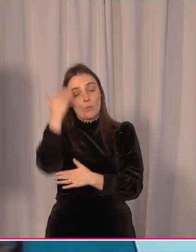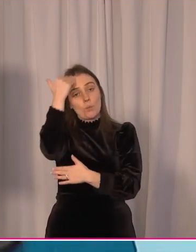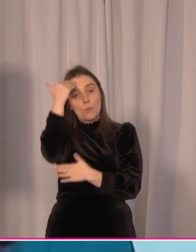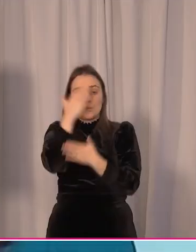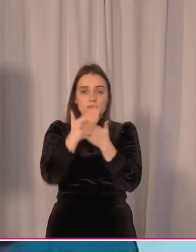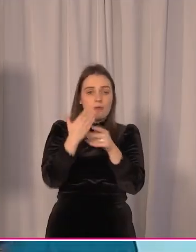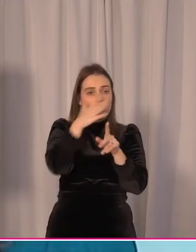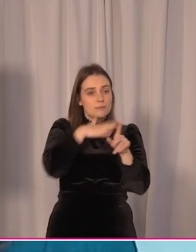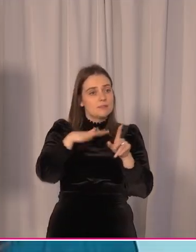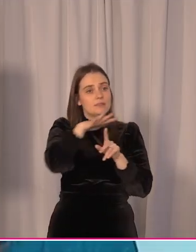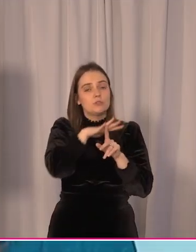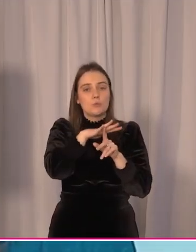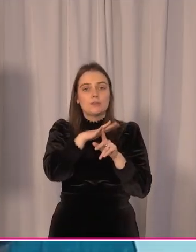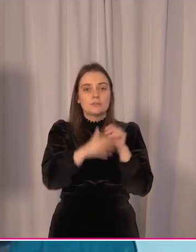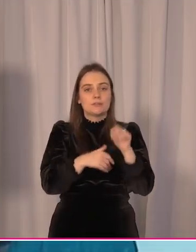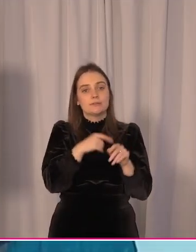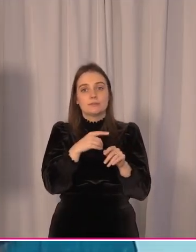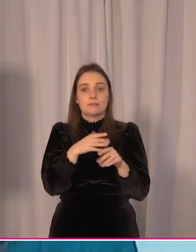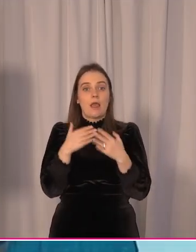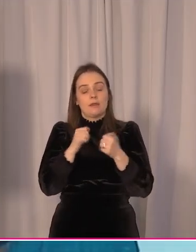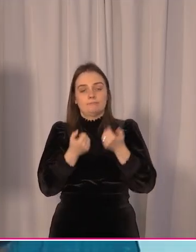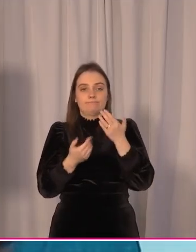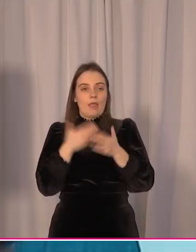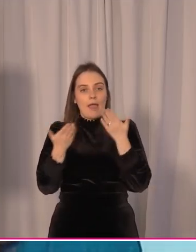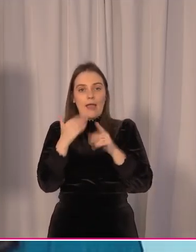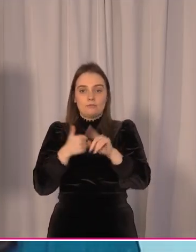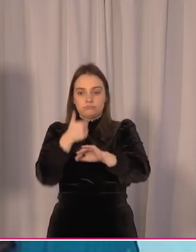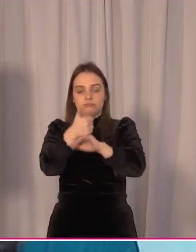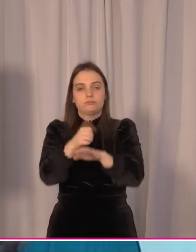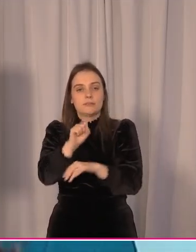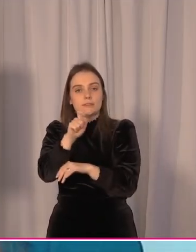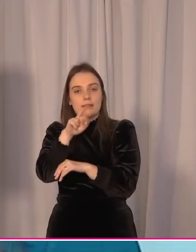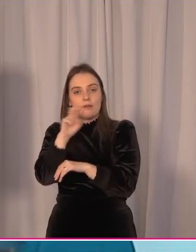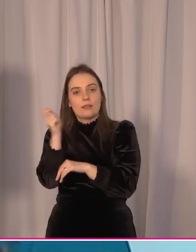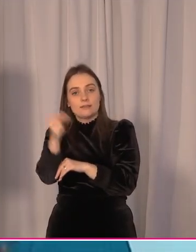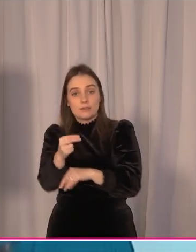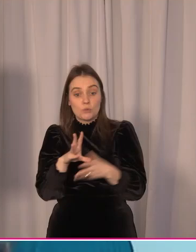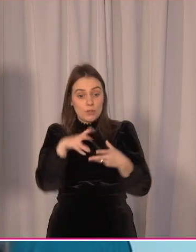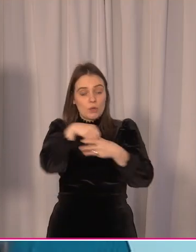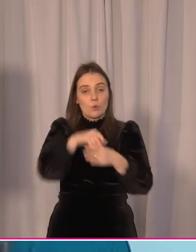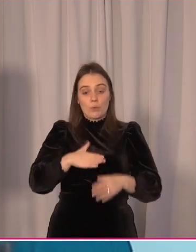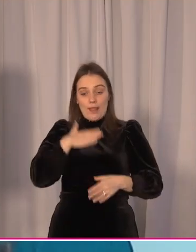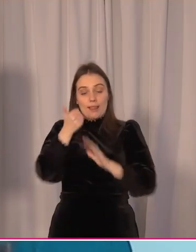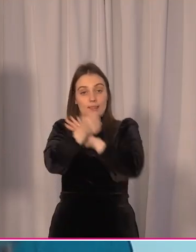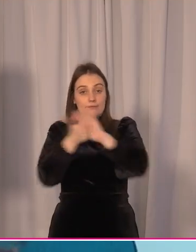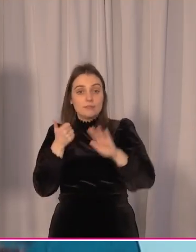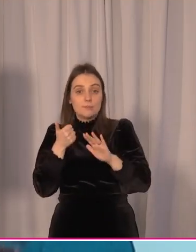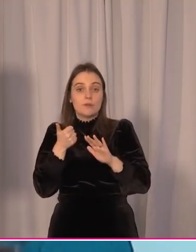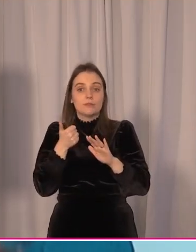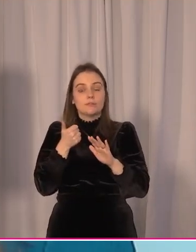the situations and that are leading to forced sterilization by including the voices and lived experience of disabled